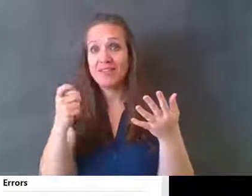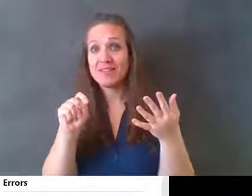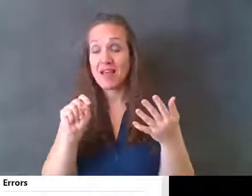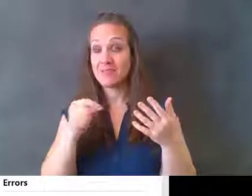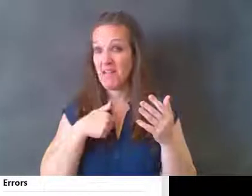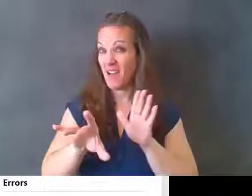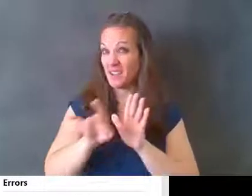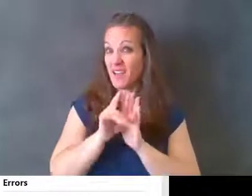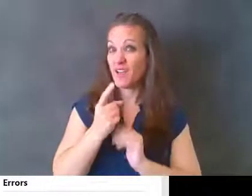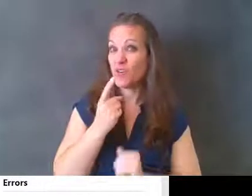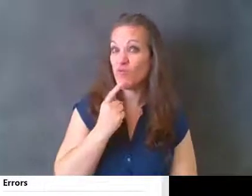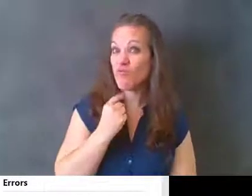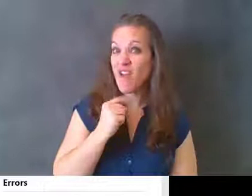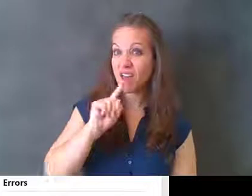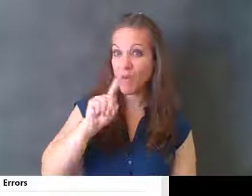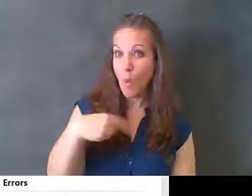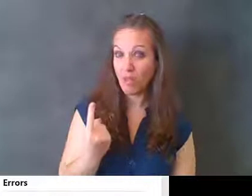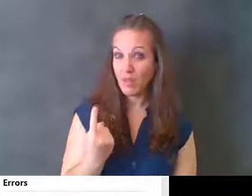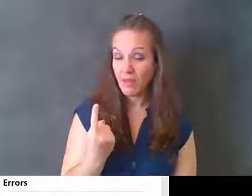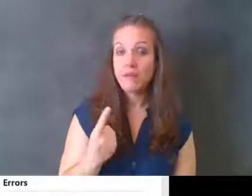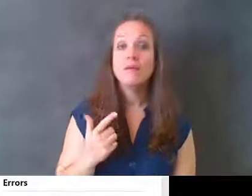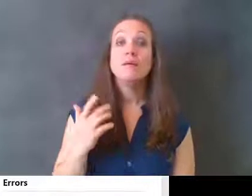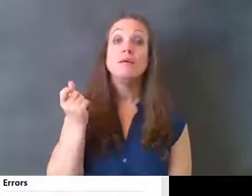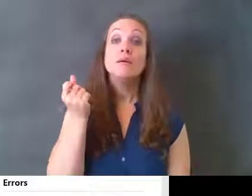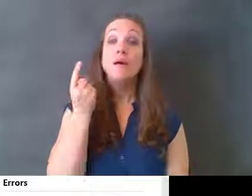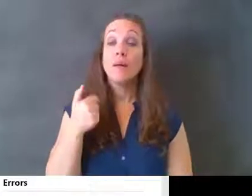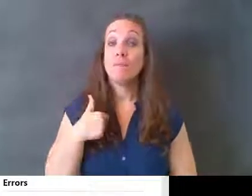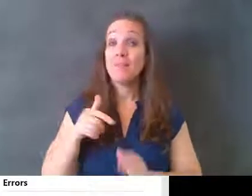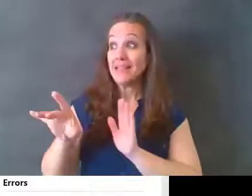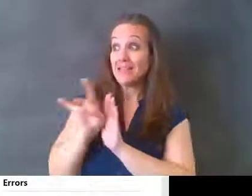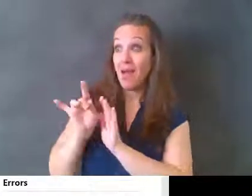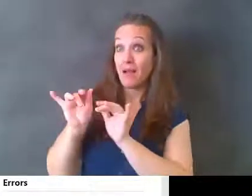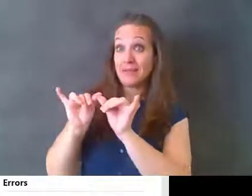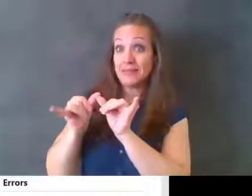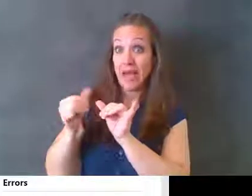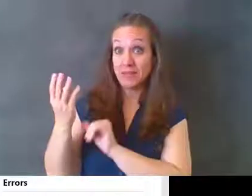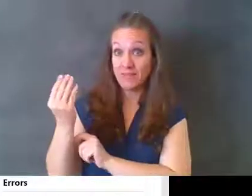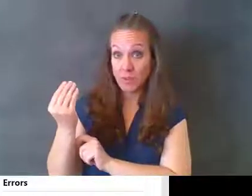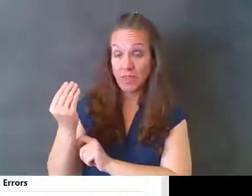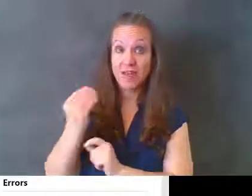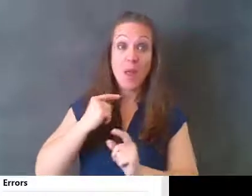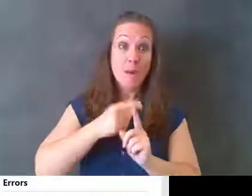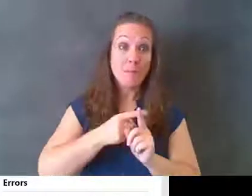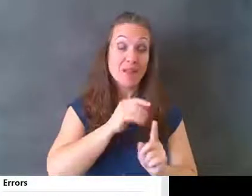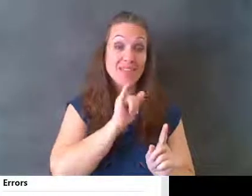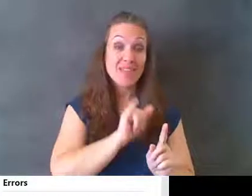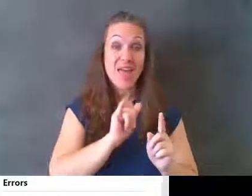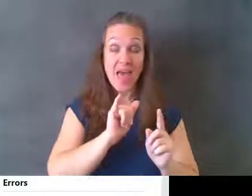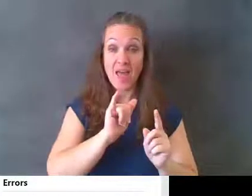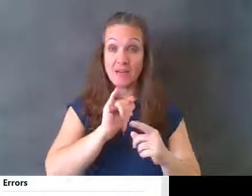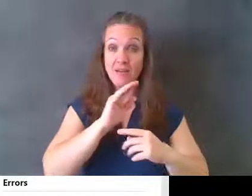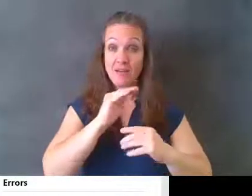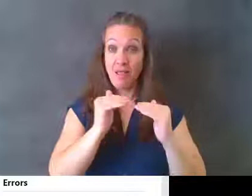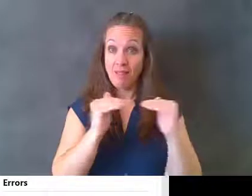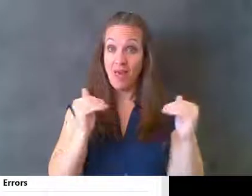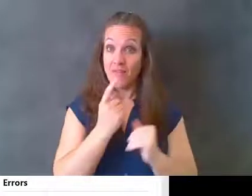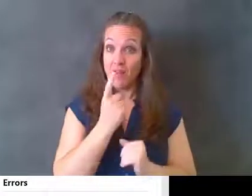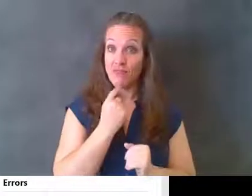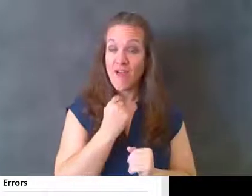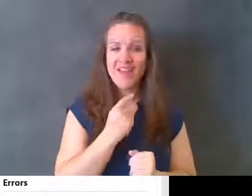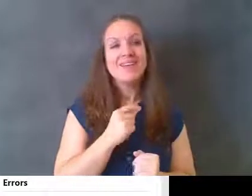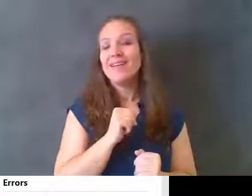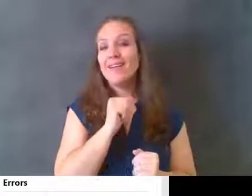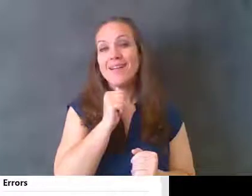So because of the font size that I'm using, size 14, and this shade of red, it's saying there's not enough contrast between